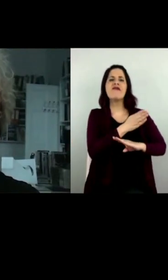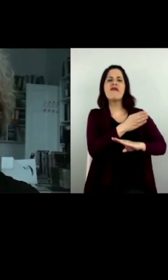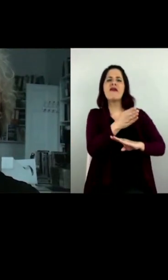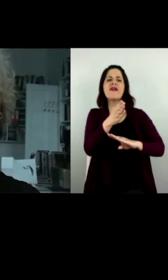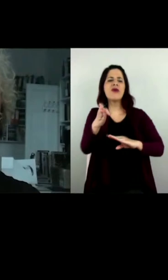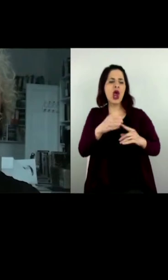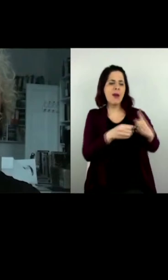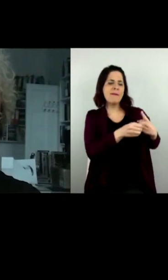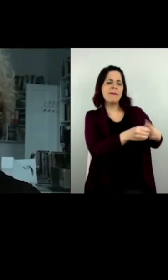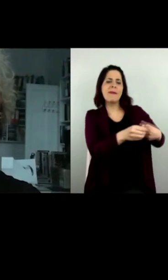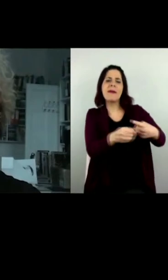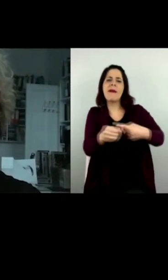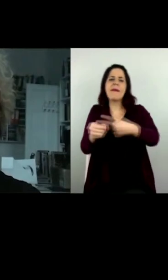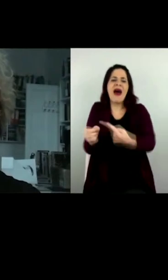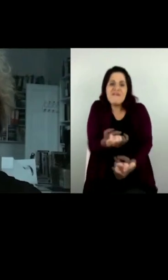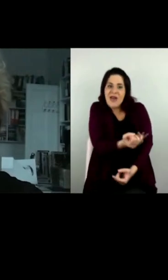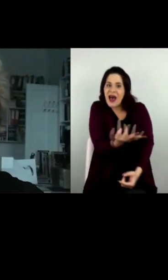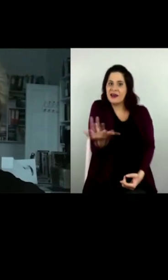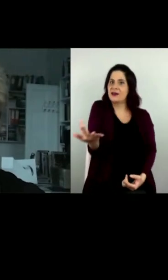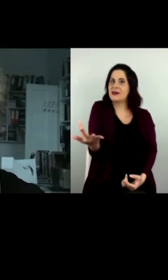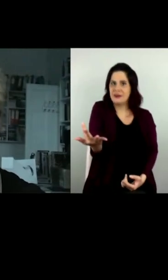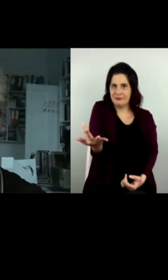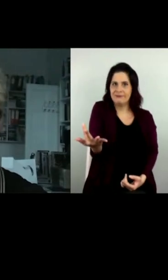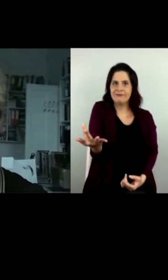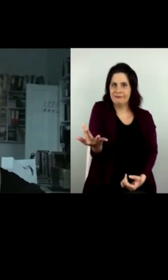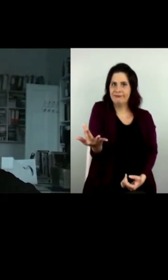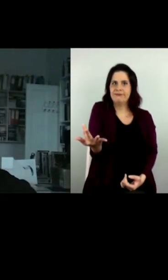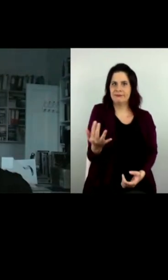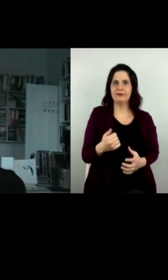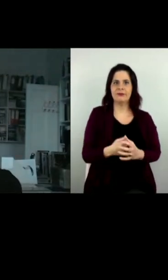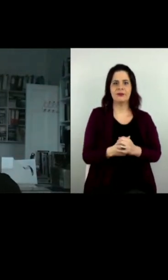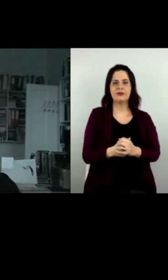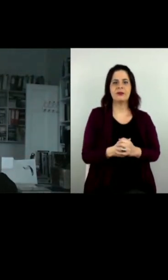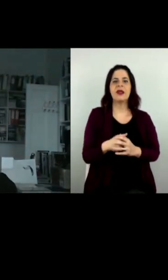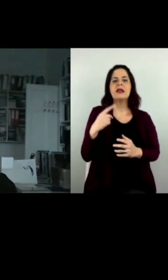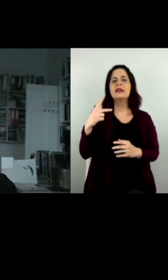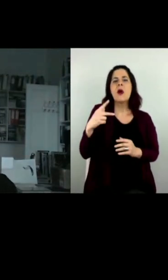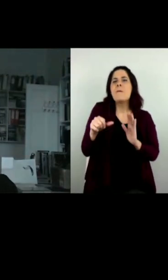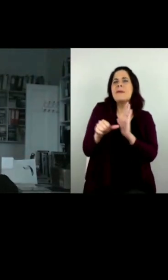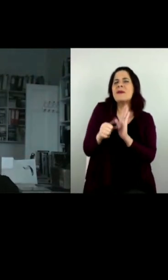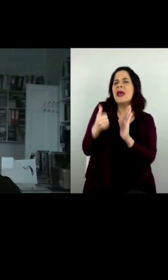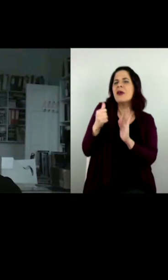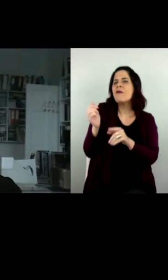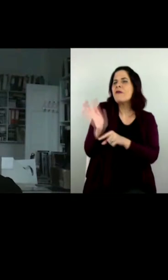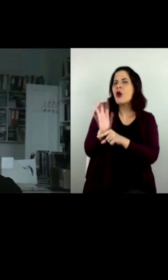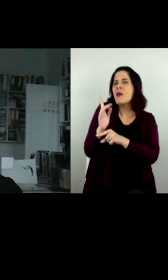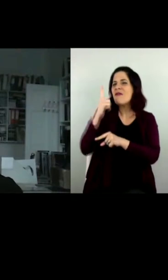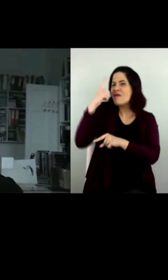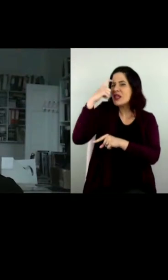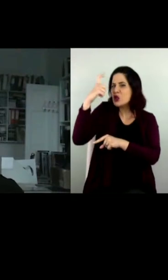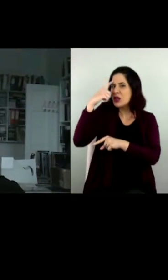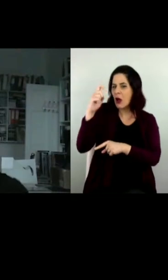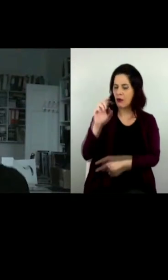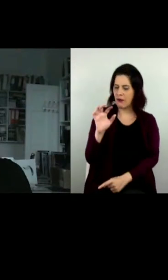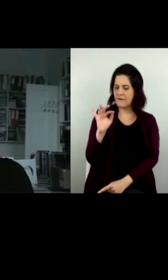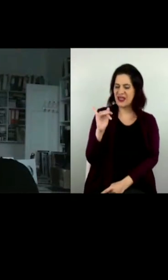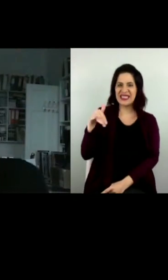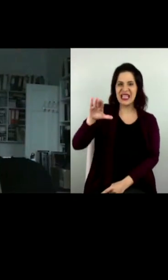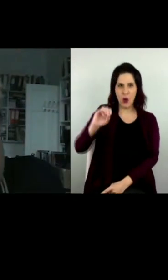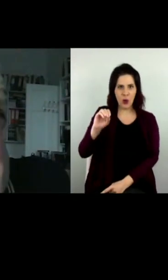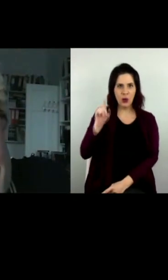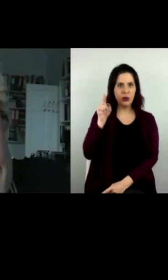city. It's called your first fictional film, but you have fiction almost